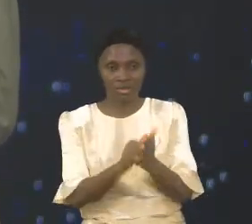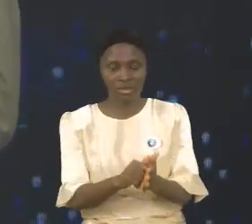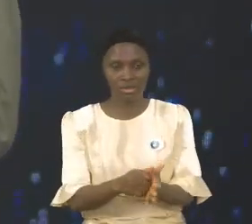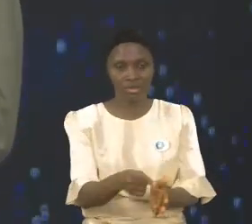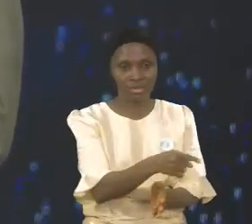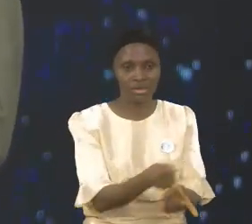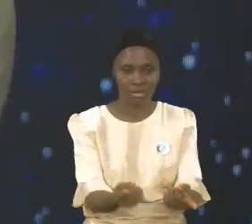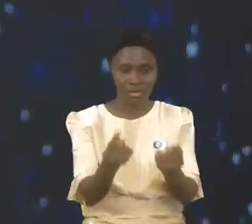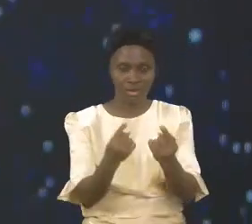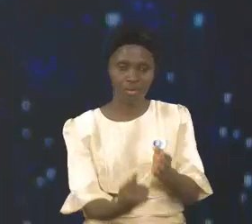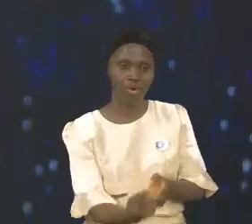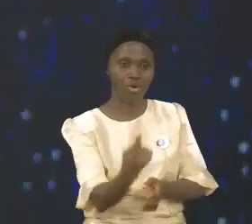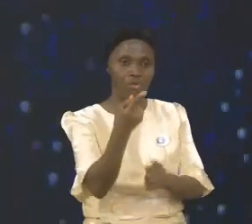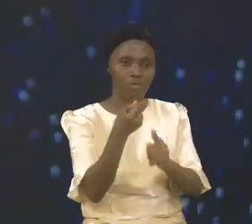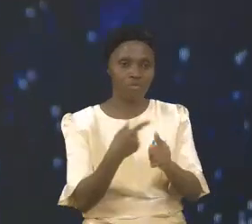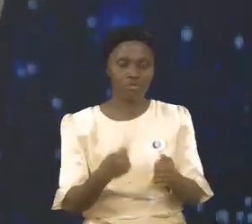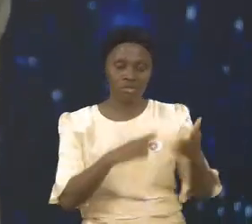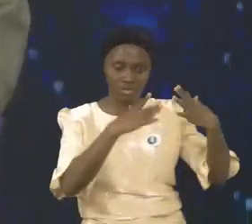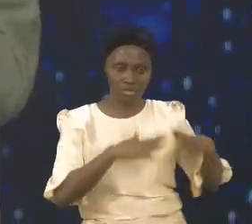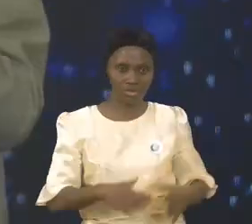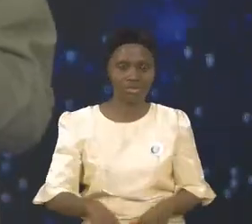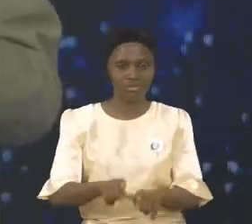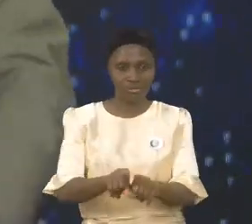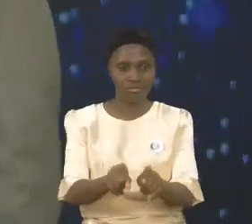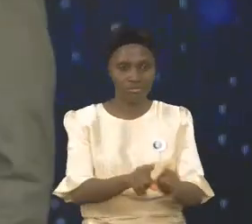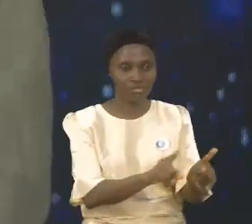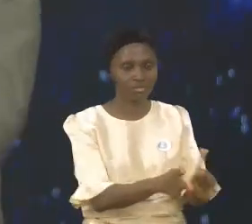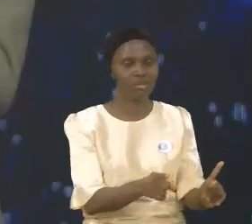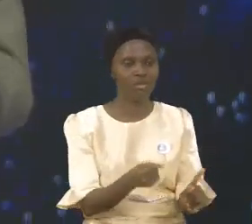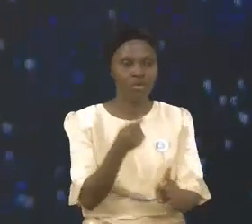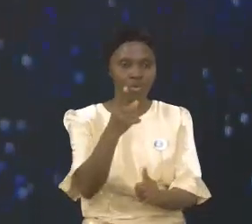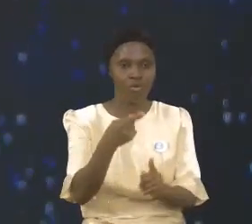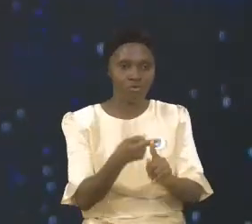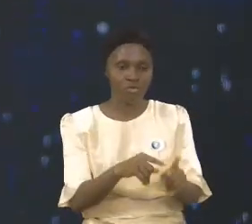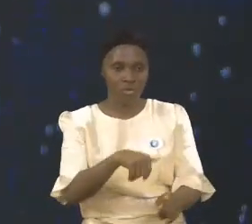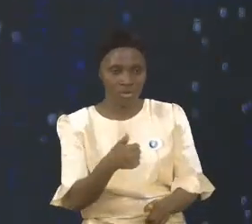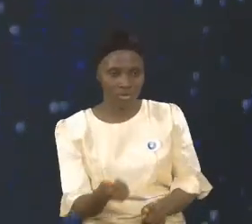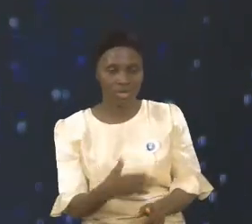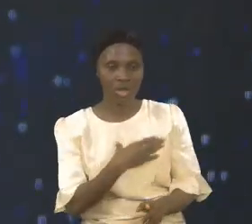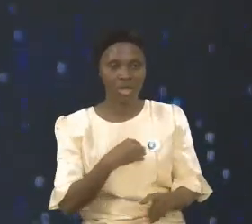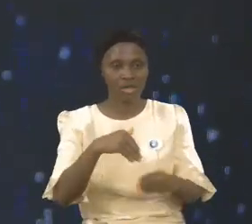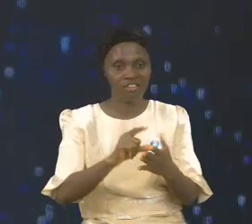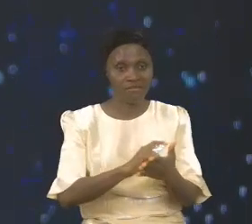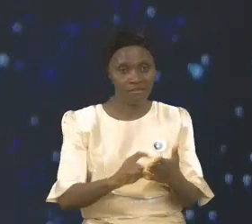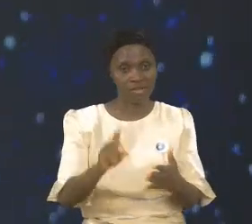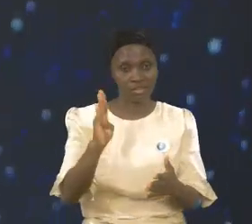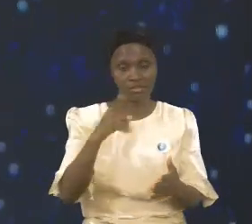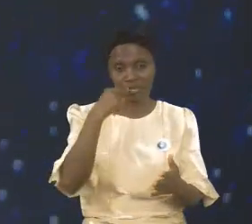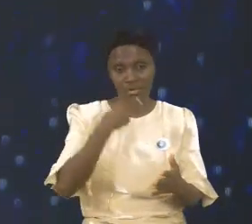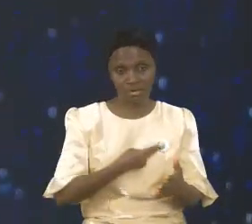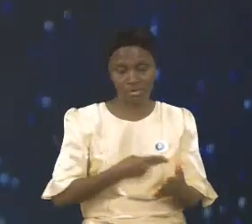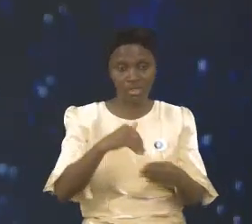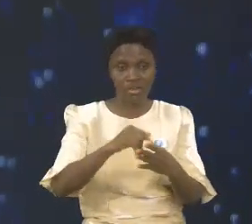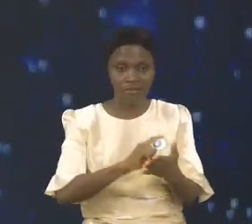the sea, divers, one from another. And then in verse 4, it tells us in verse